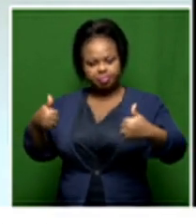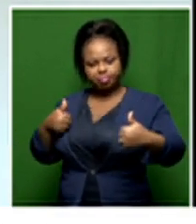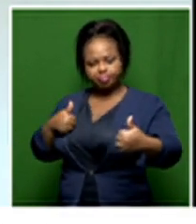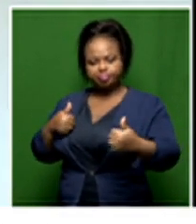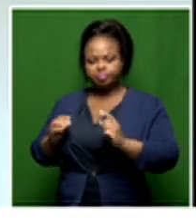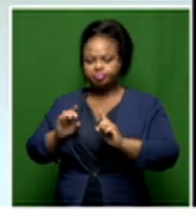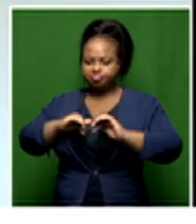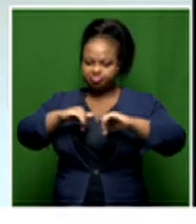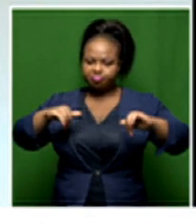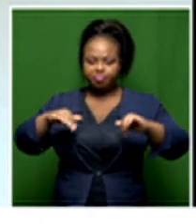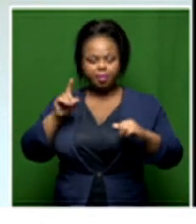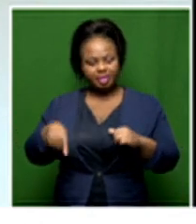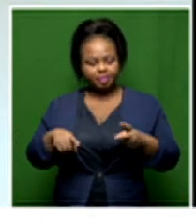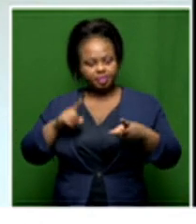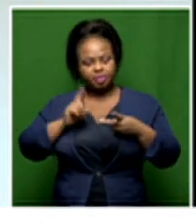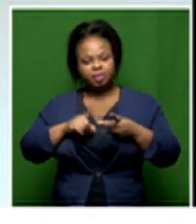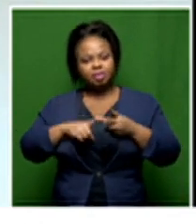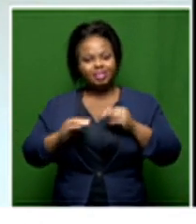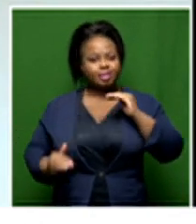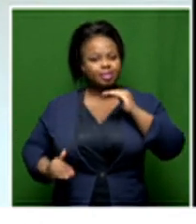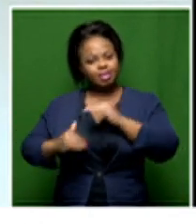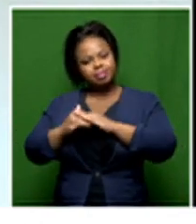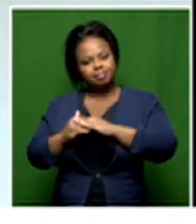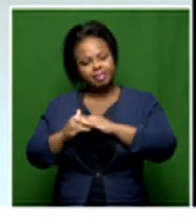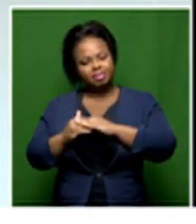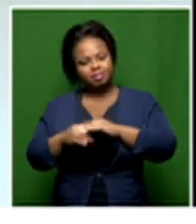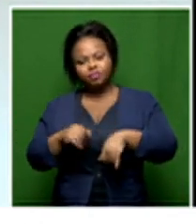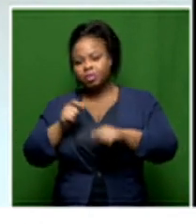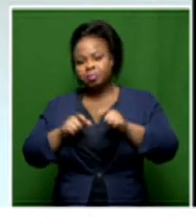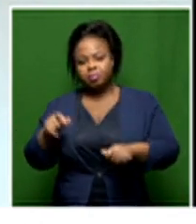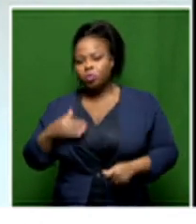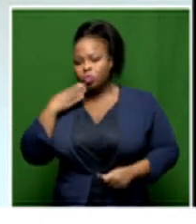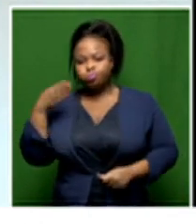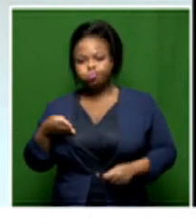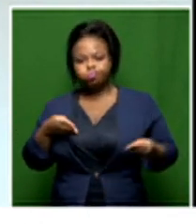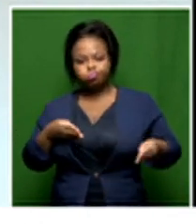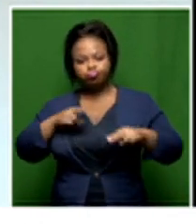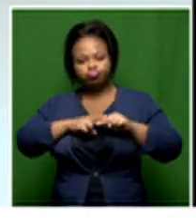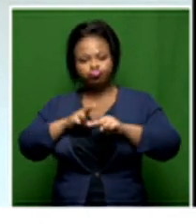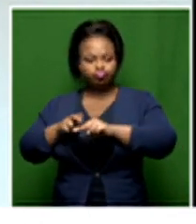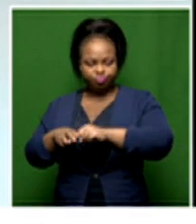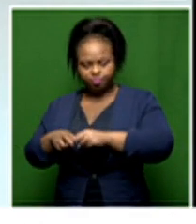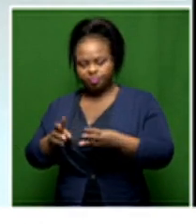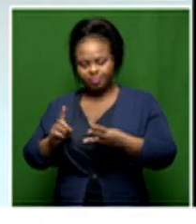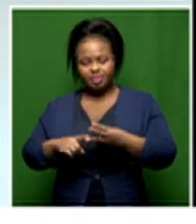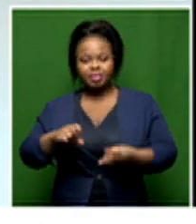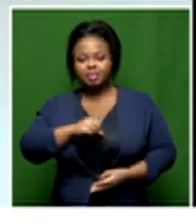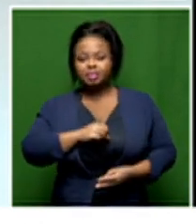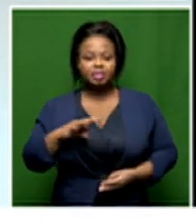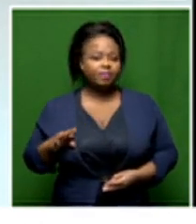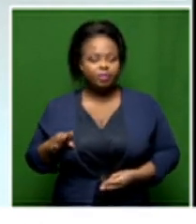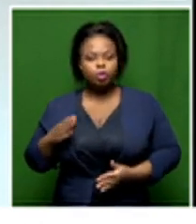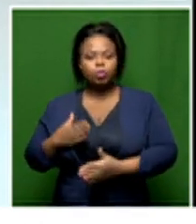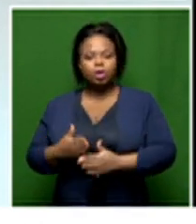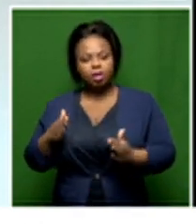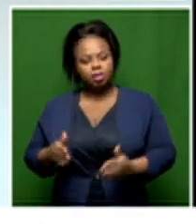restaurant, the minimum number of, or the capacity that the restaurant can take, and the service workers themselves need to always